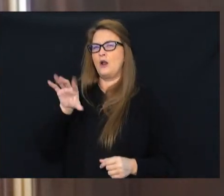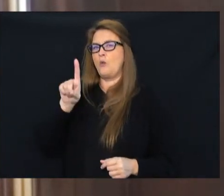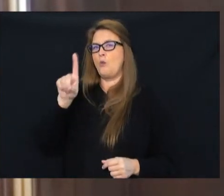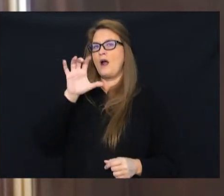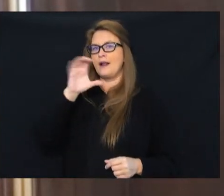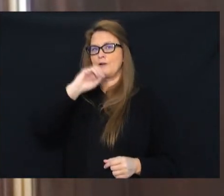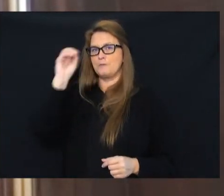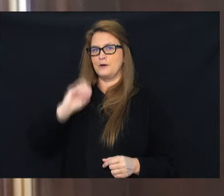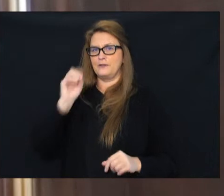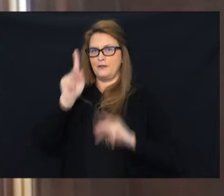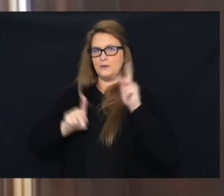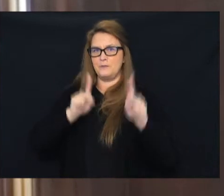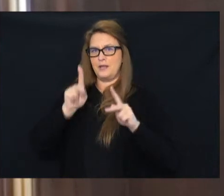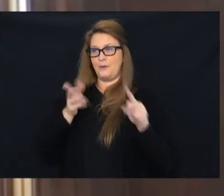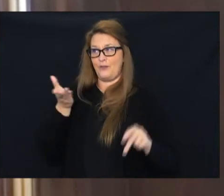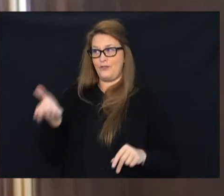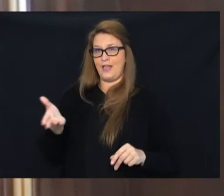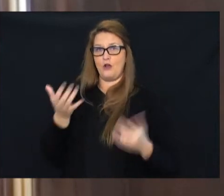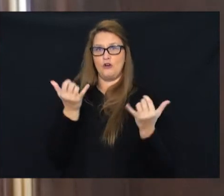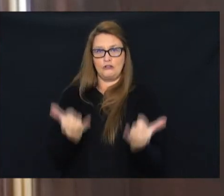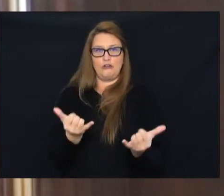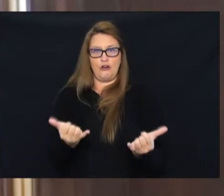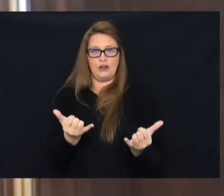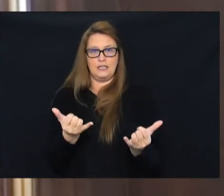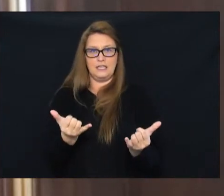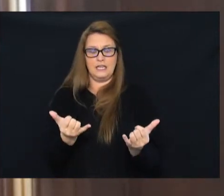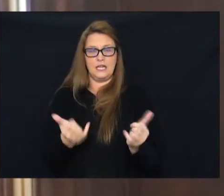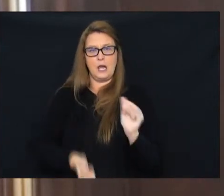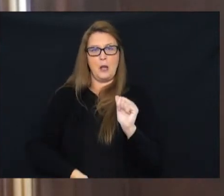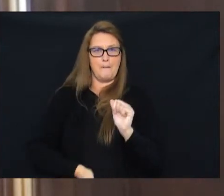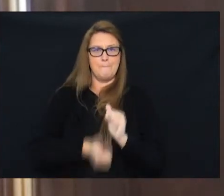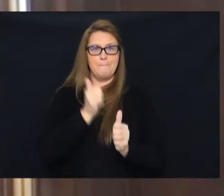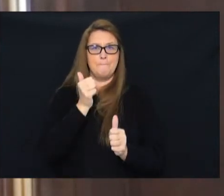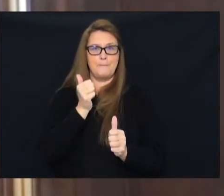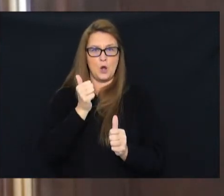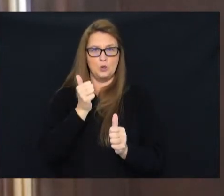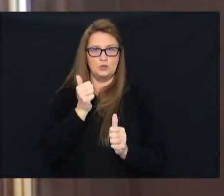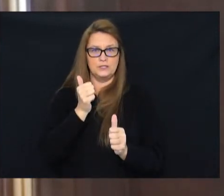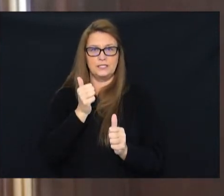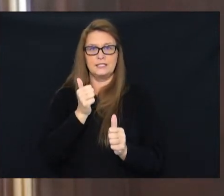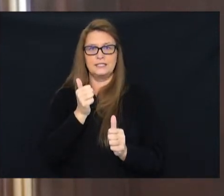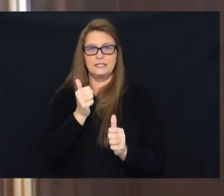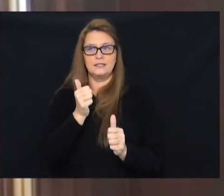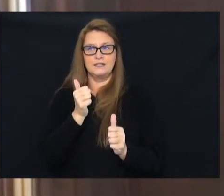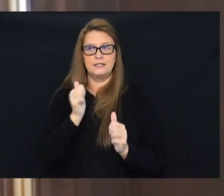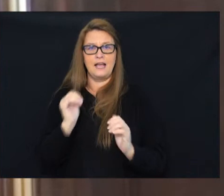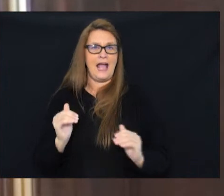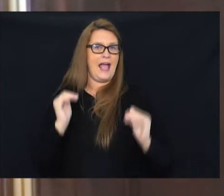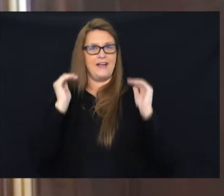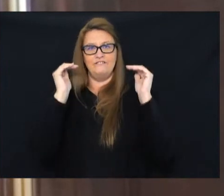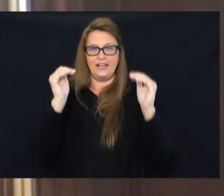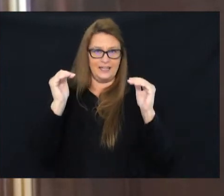that are currently on the most advanced and most